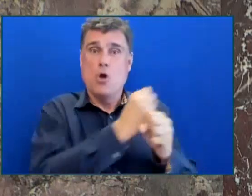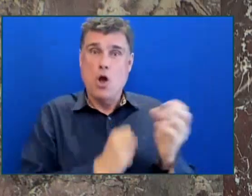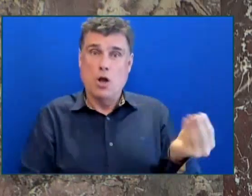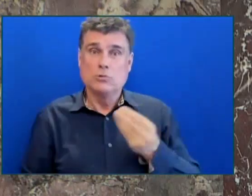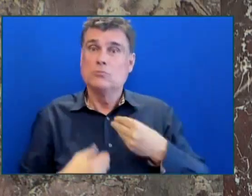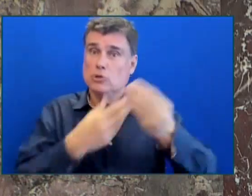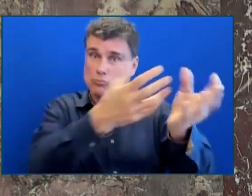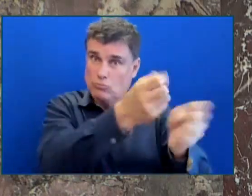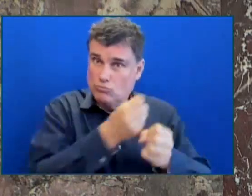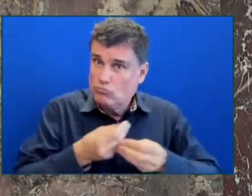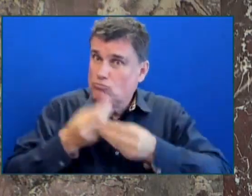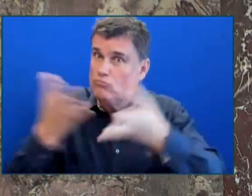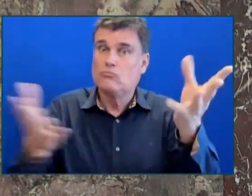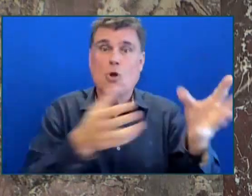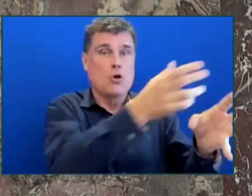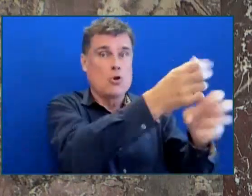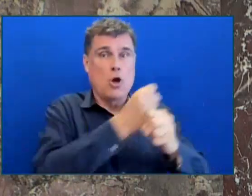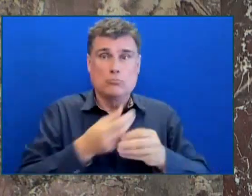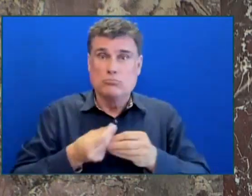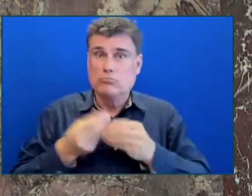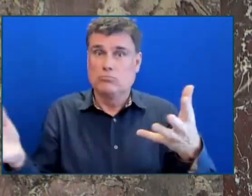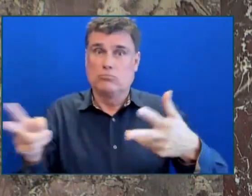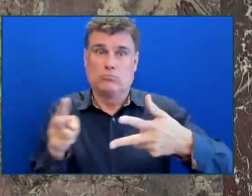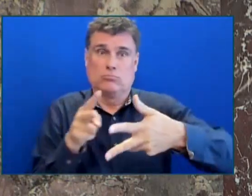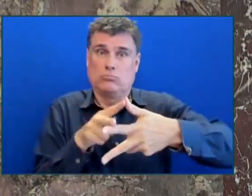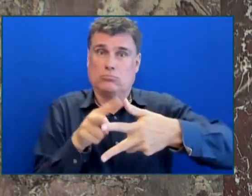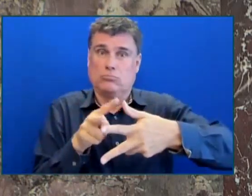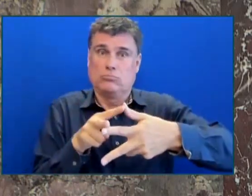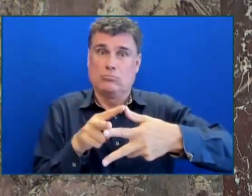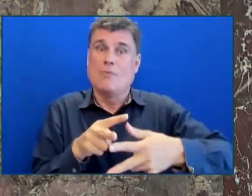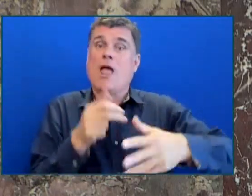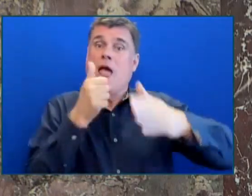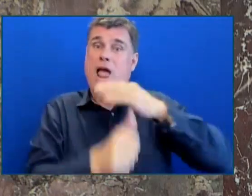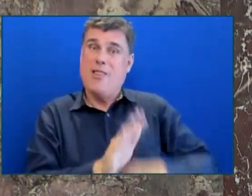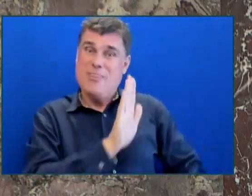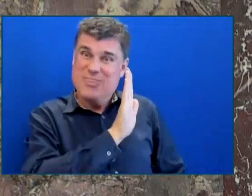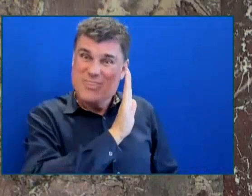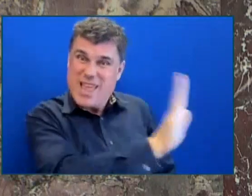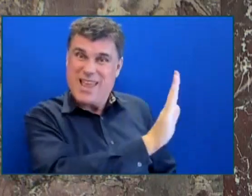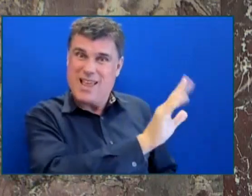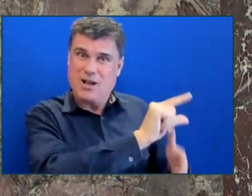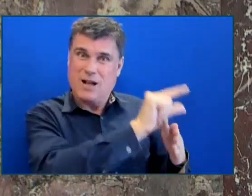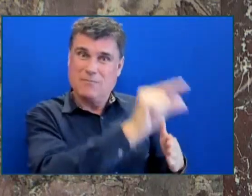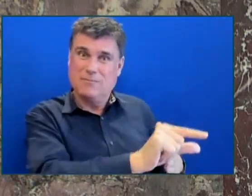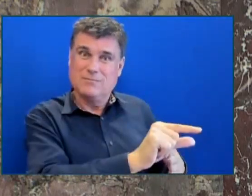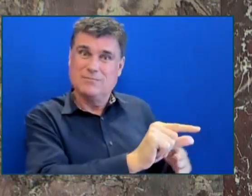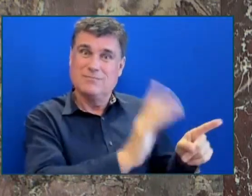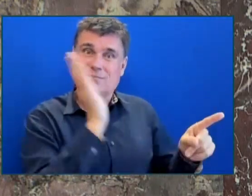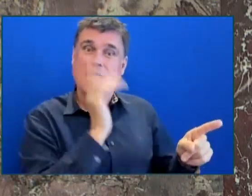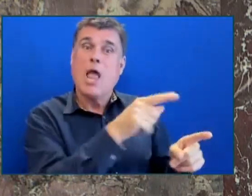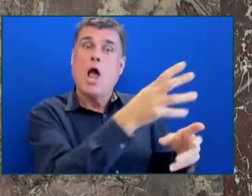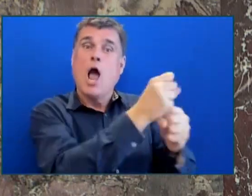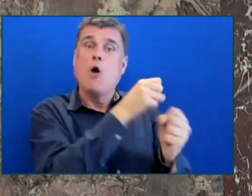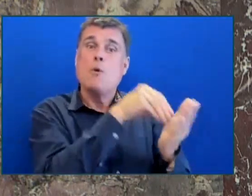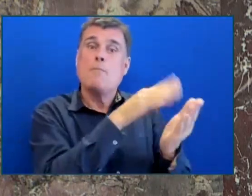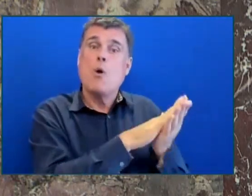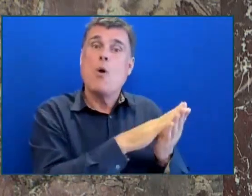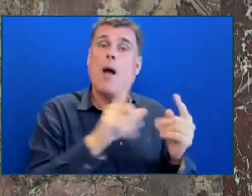out and they were not released. And there was this BDO report that nobody knew about, Honourable Chair.